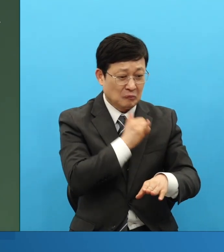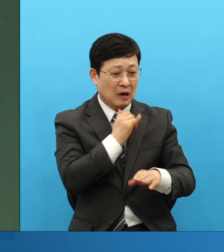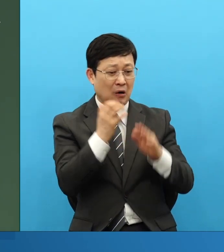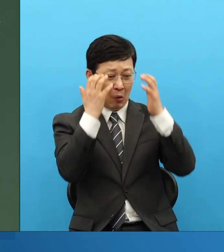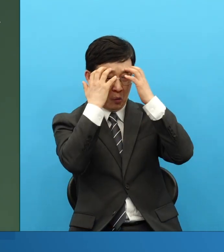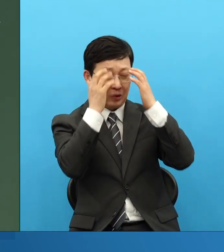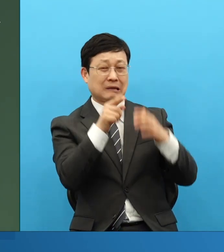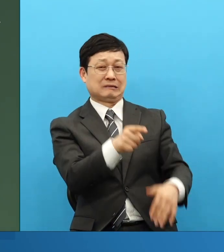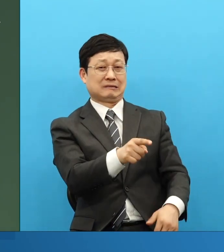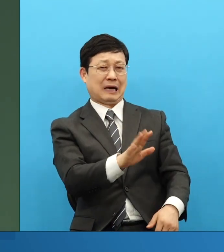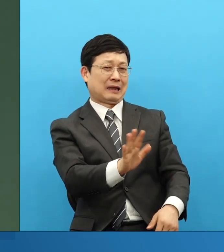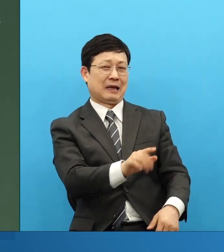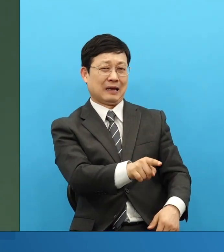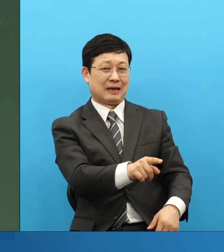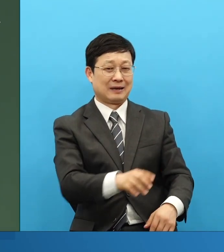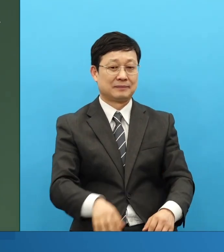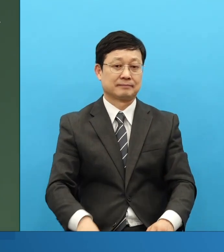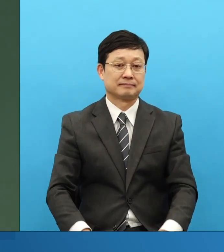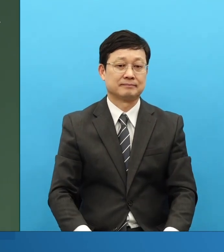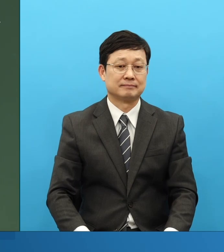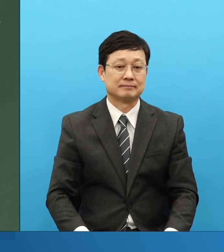first.